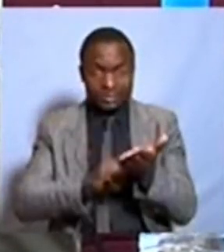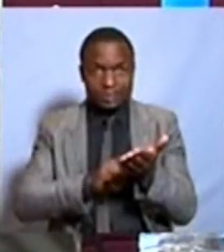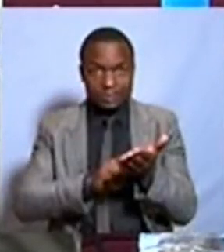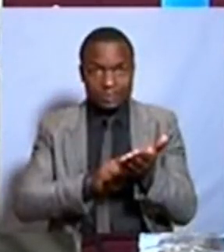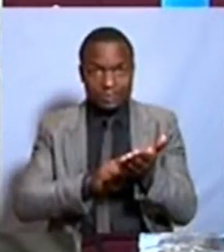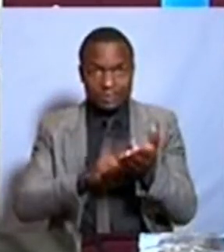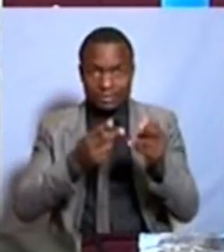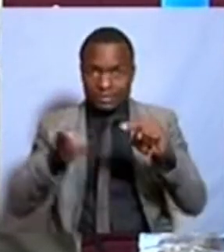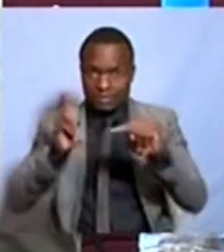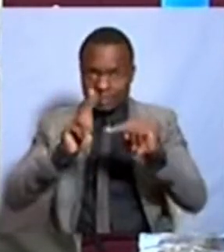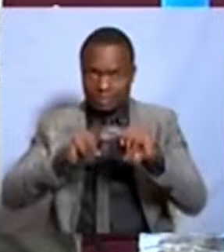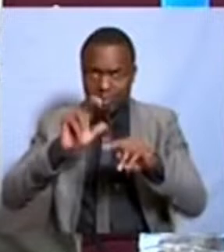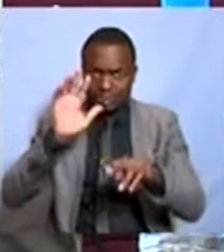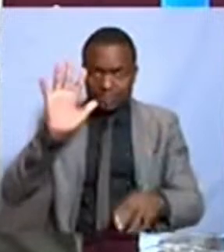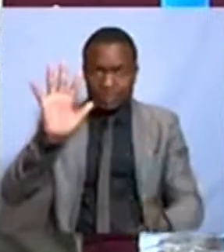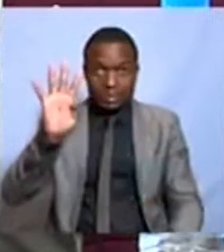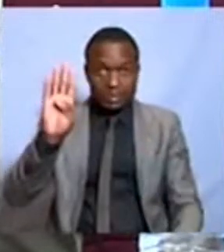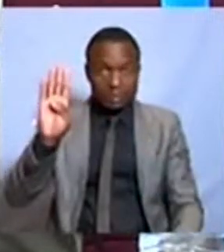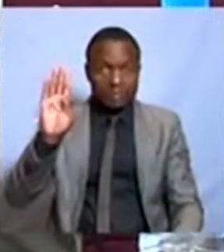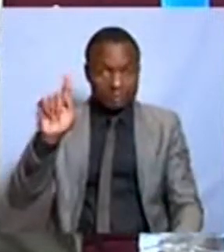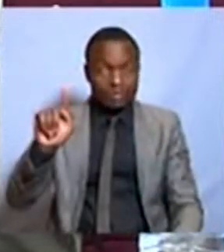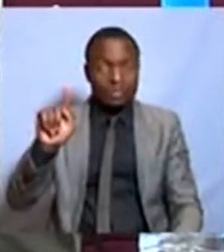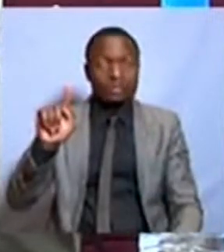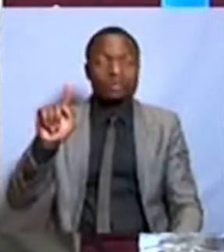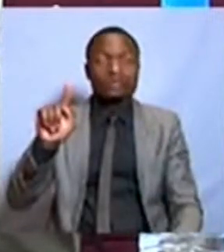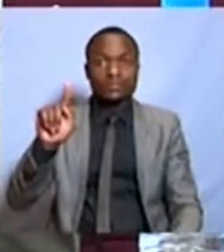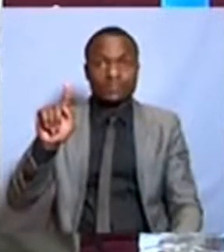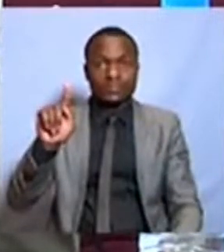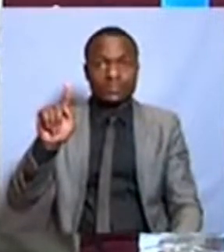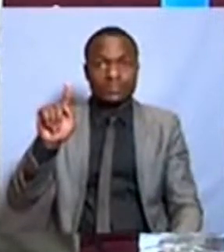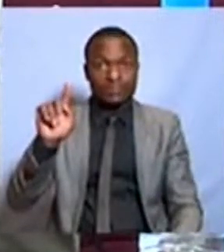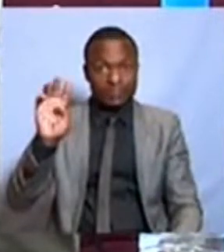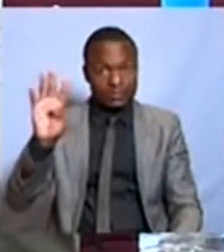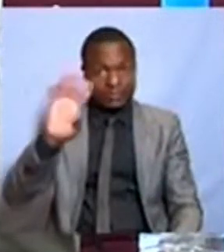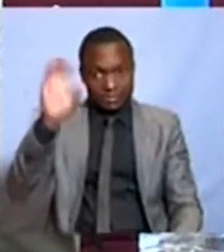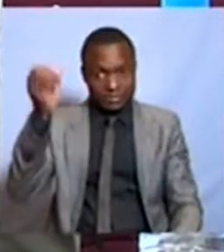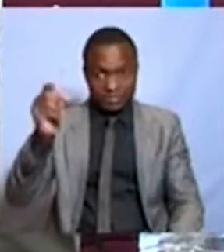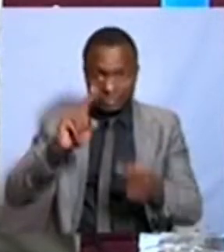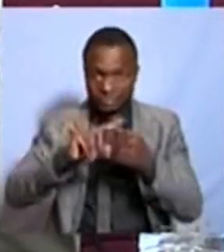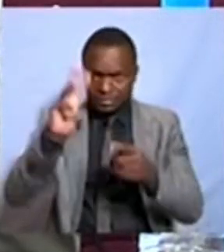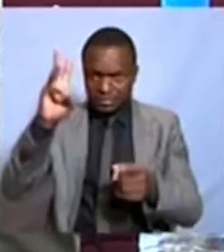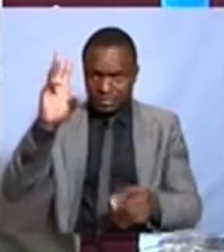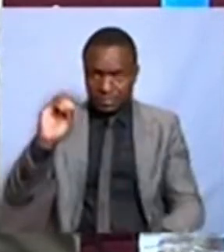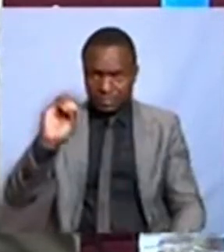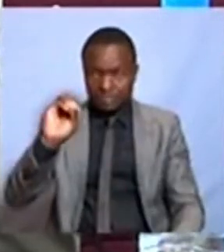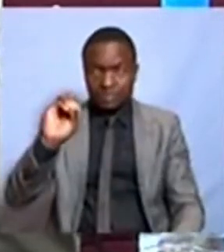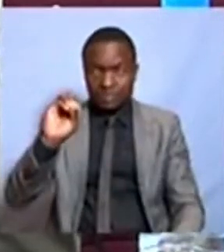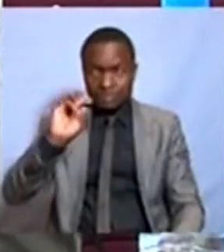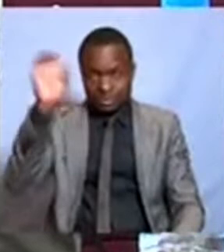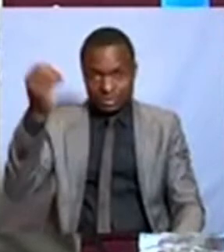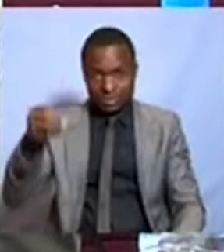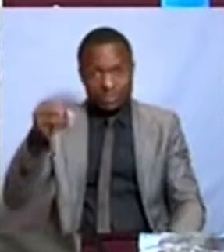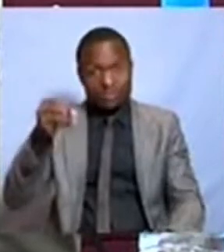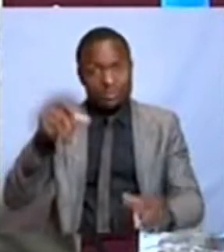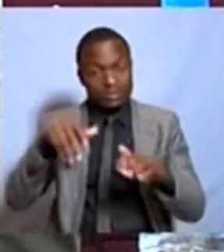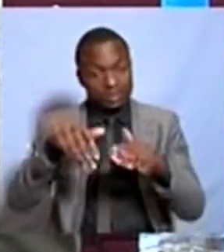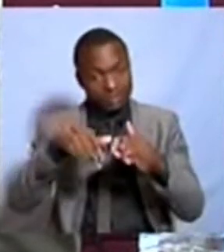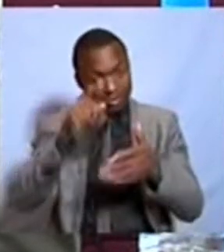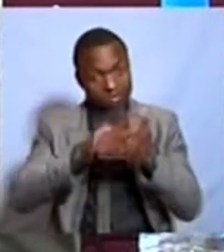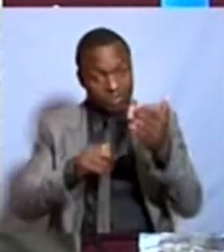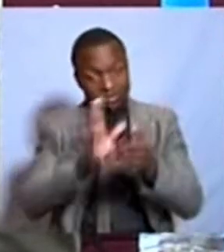from 54.4% to 60%. What do you attribute this increase? That's my first small